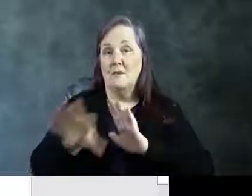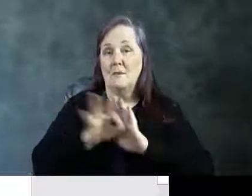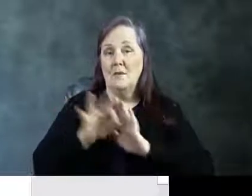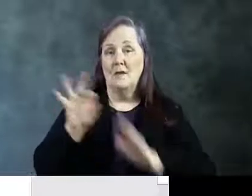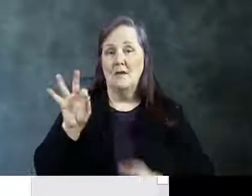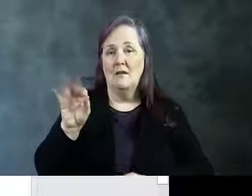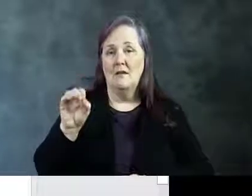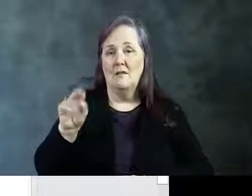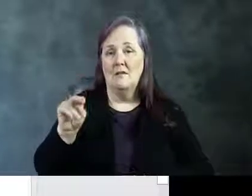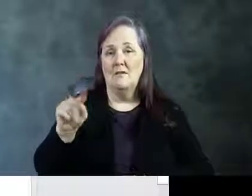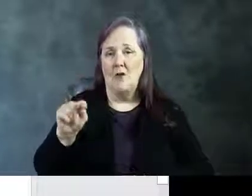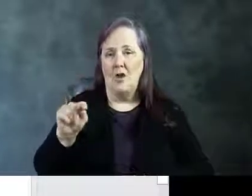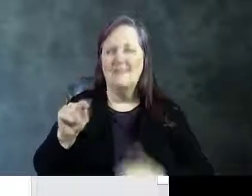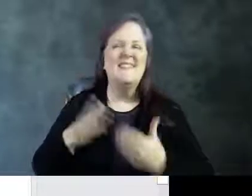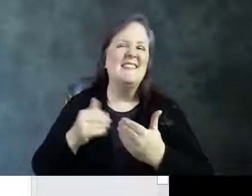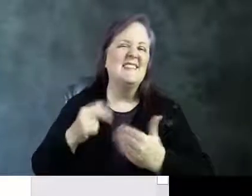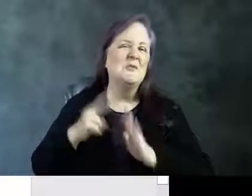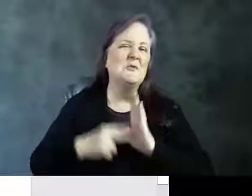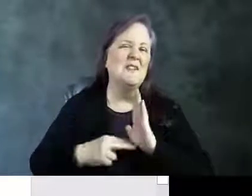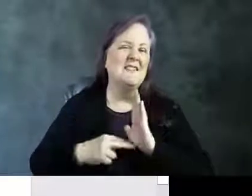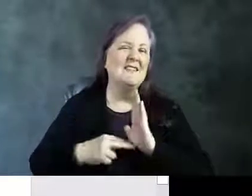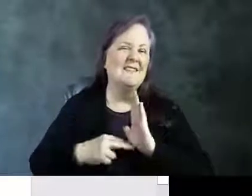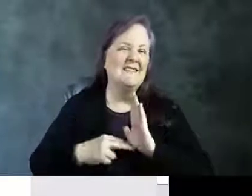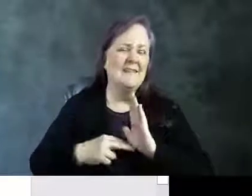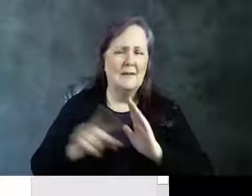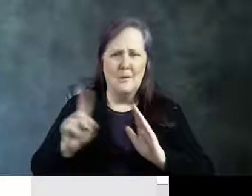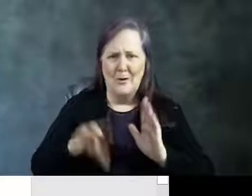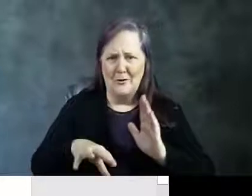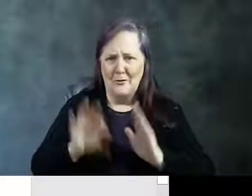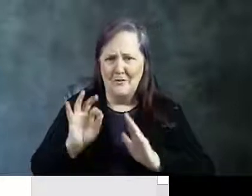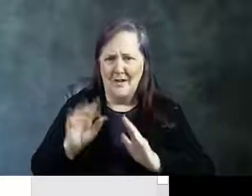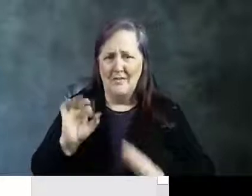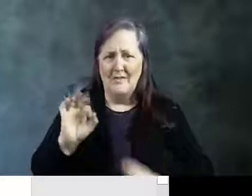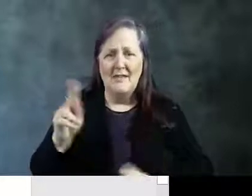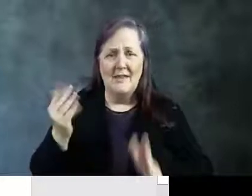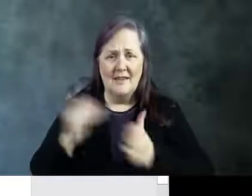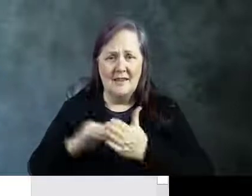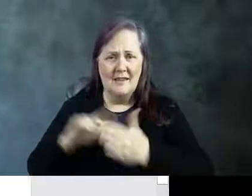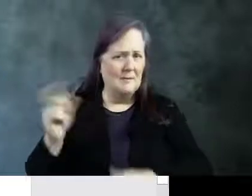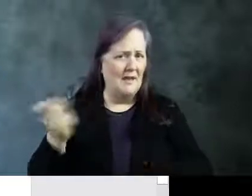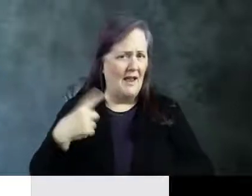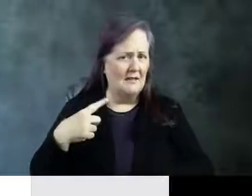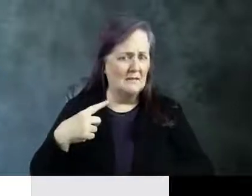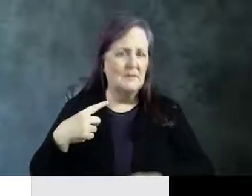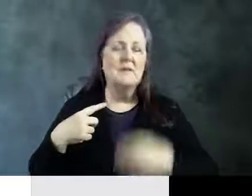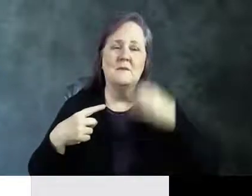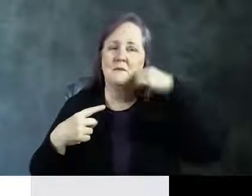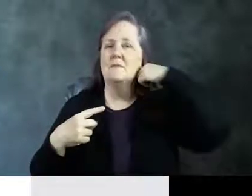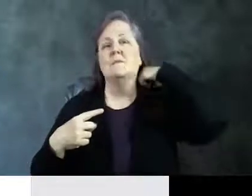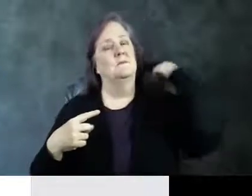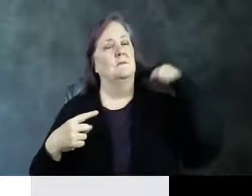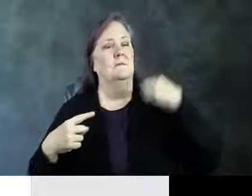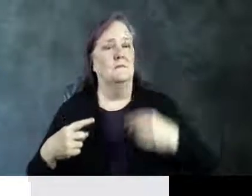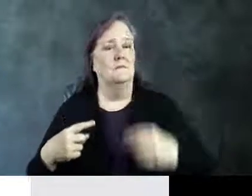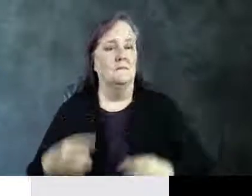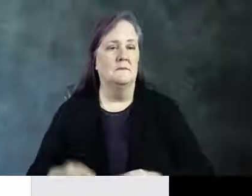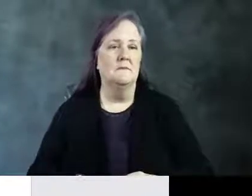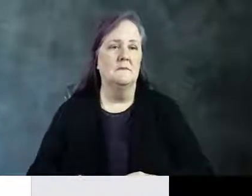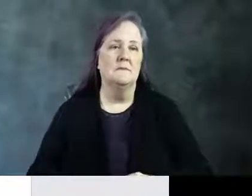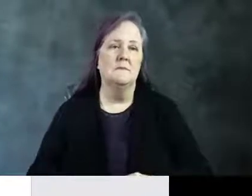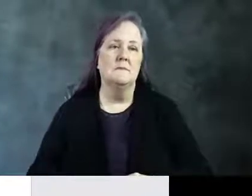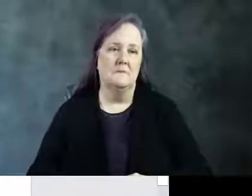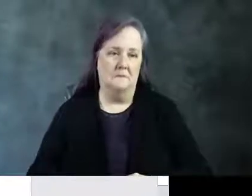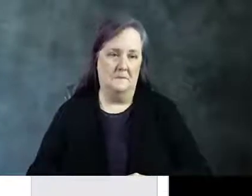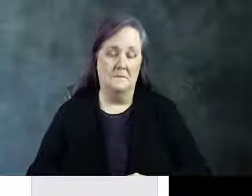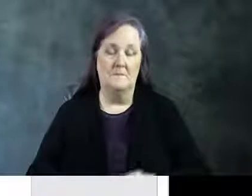that's easy to read. Where do you find the link again? Let me show you that. So to add a hyperlink, you